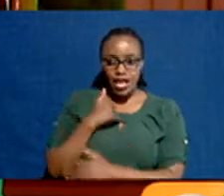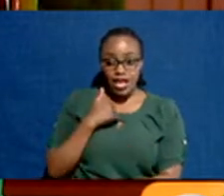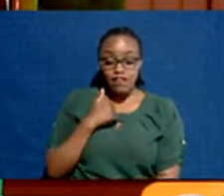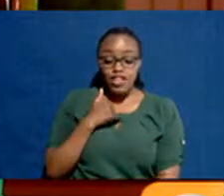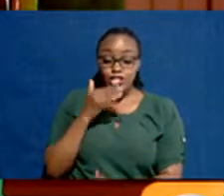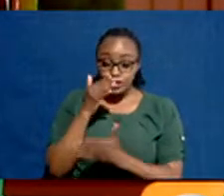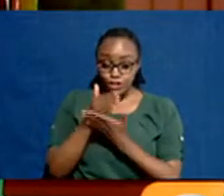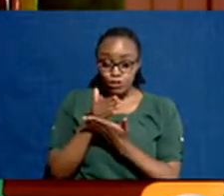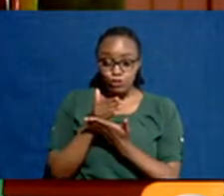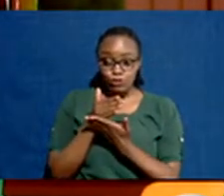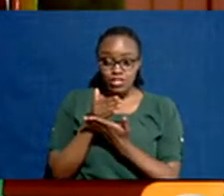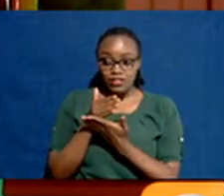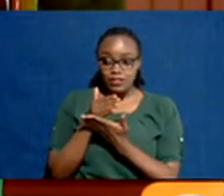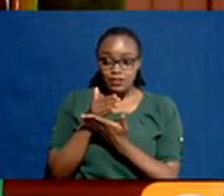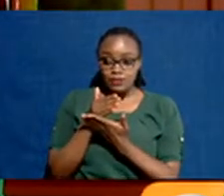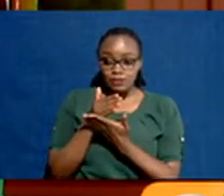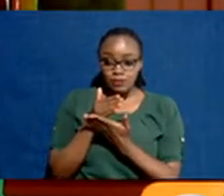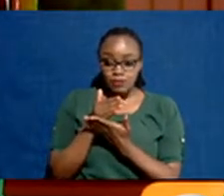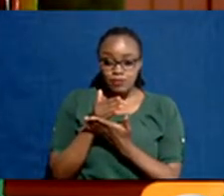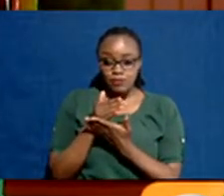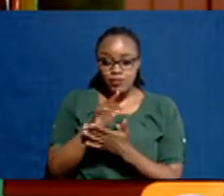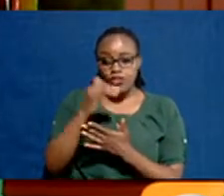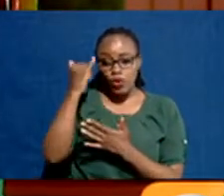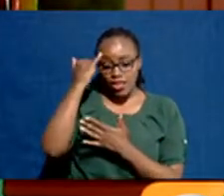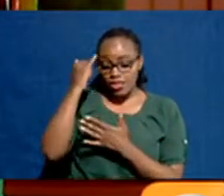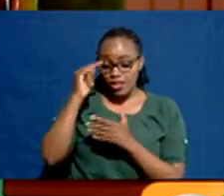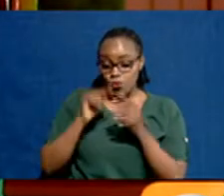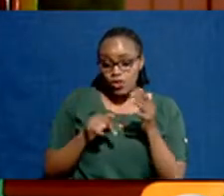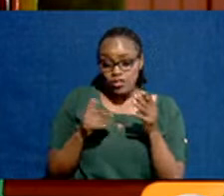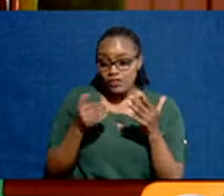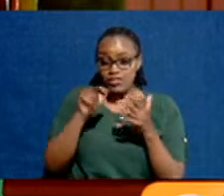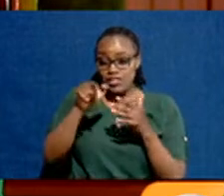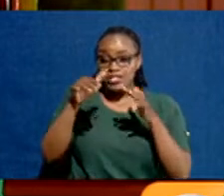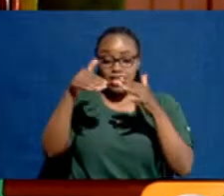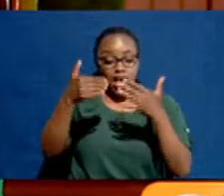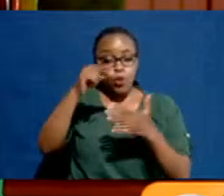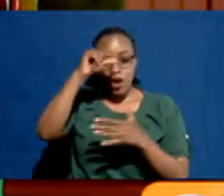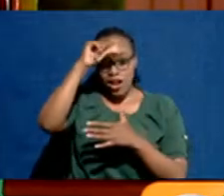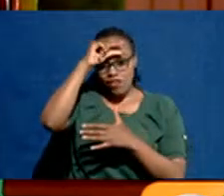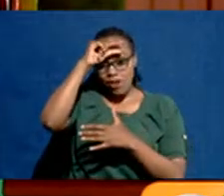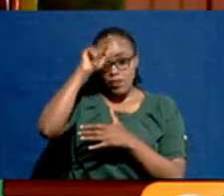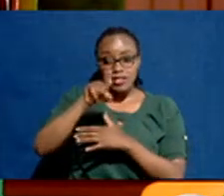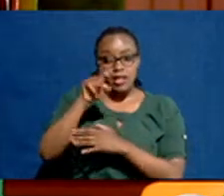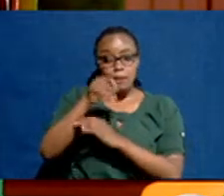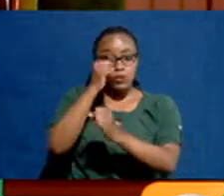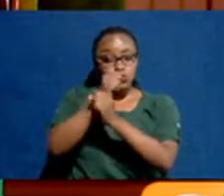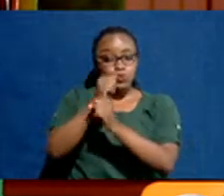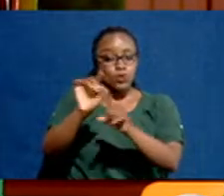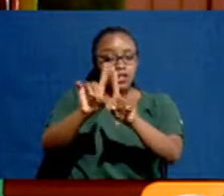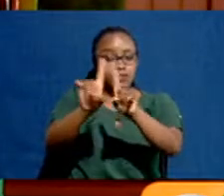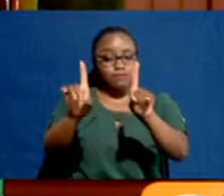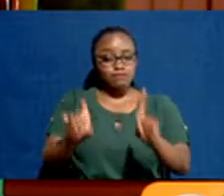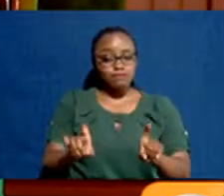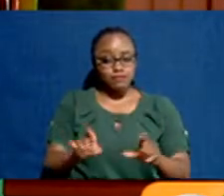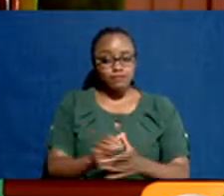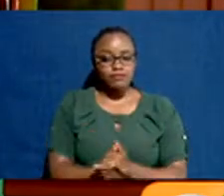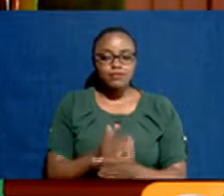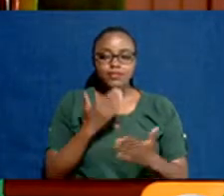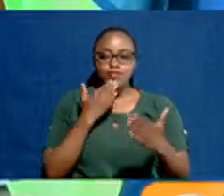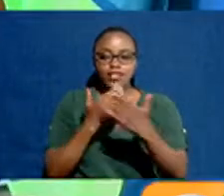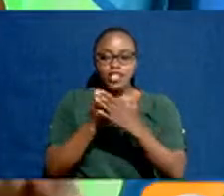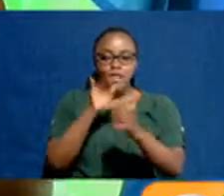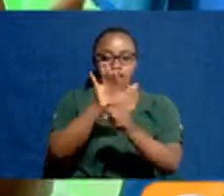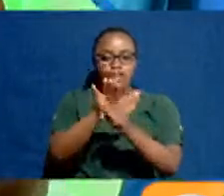fact, is it your sincere thought that this is how governments should work? Thank you very much